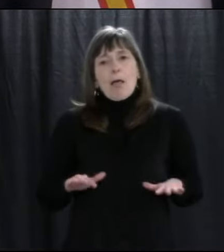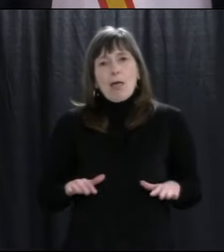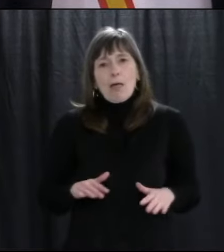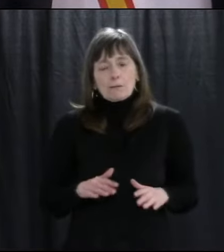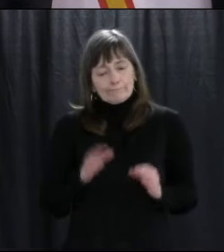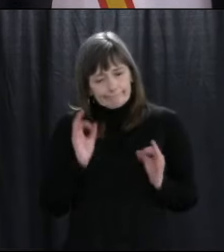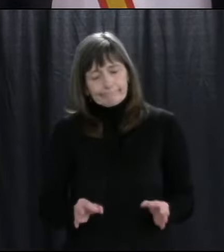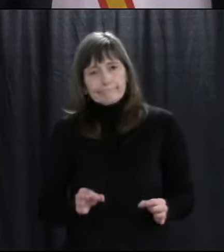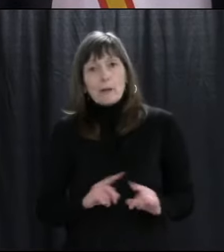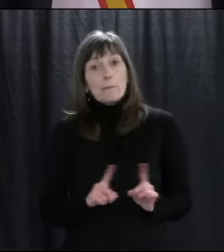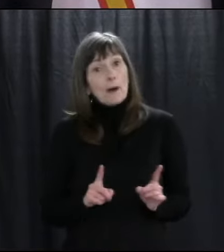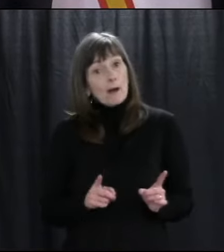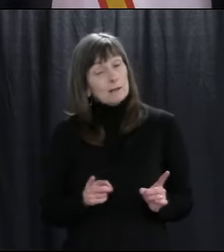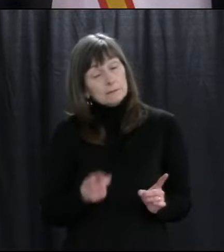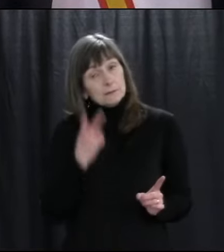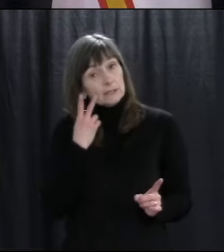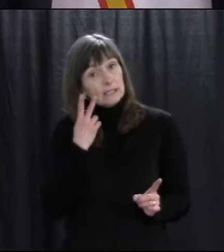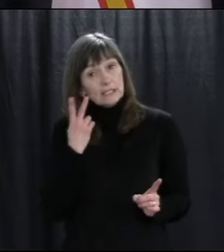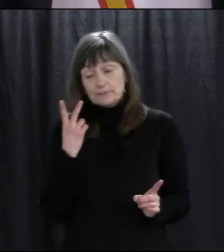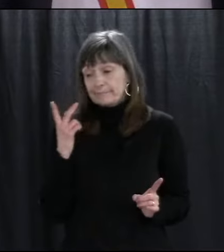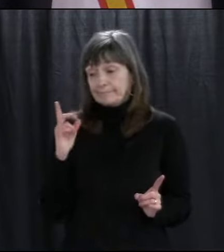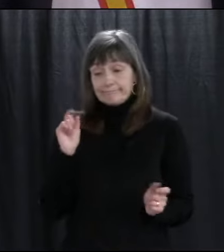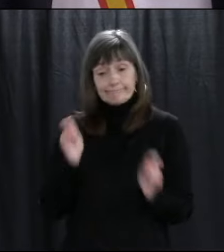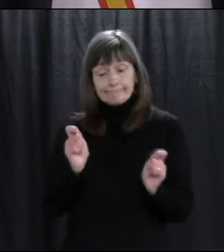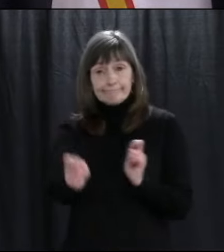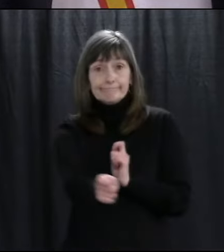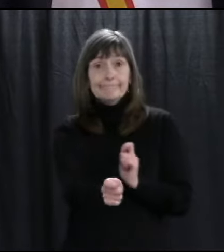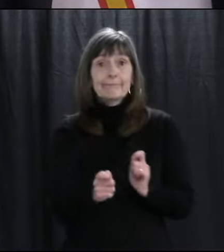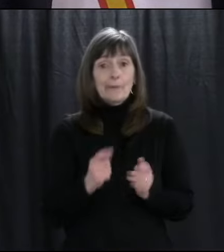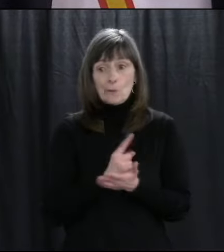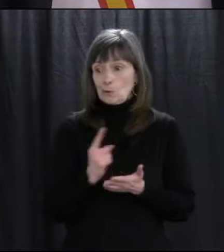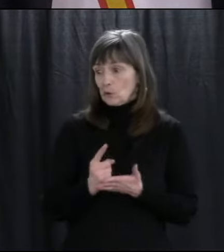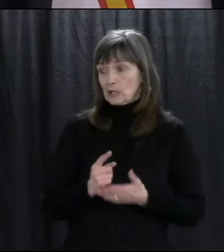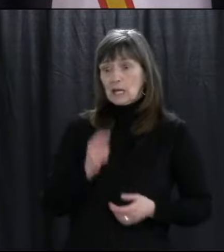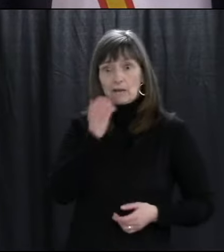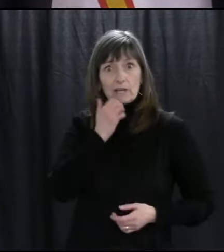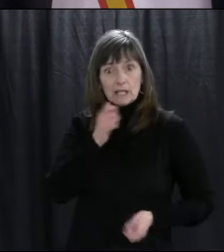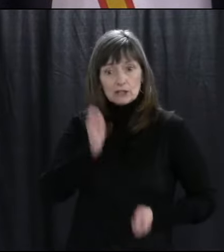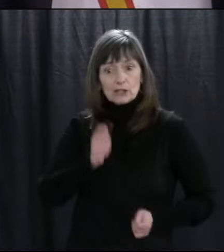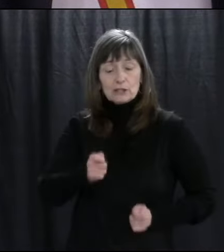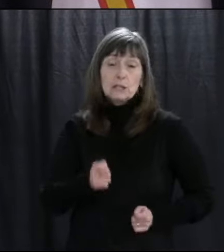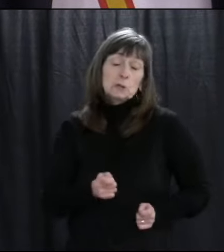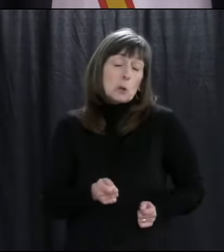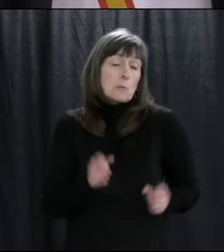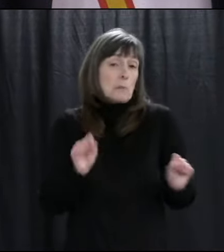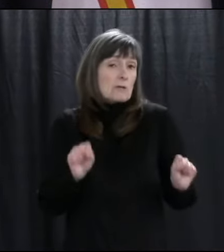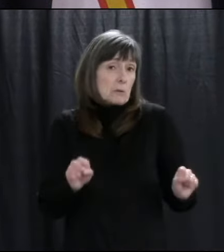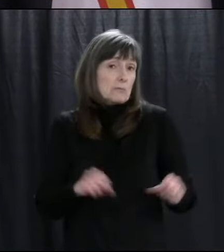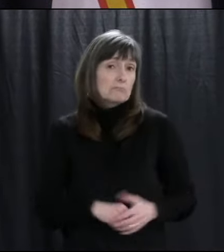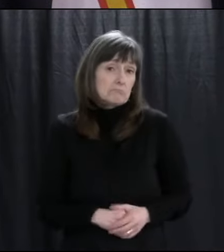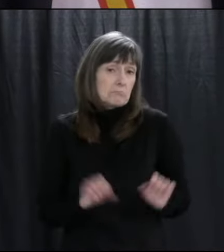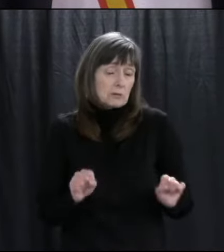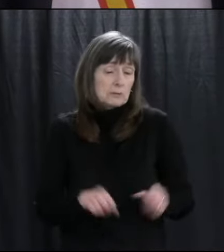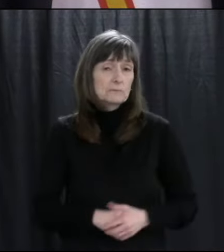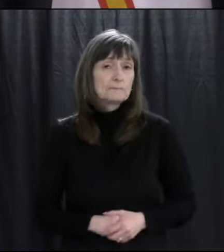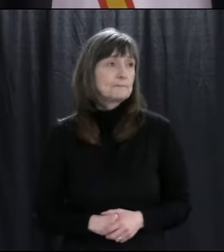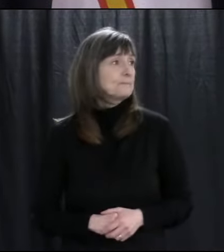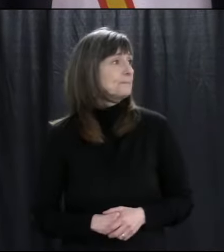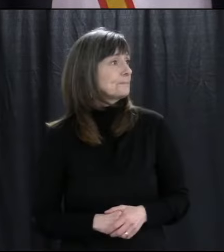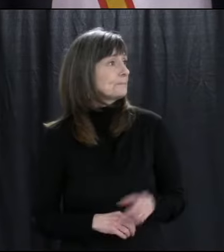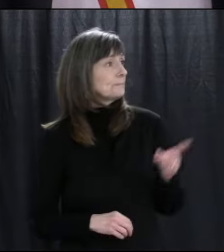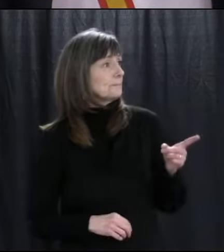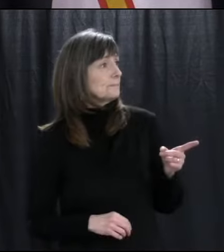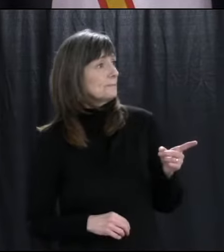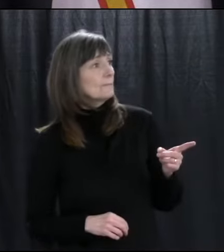But as you've seen how things can change quickly in the last week, you know, that it could change very quickly. Is this something people should be